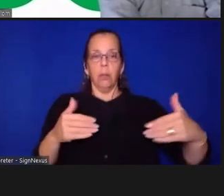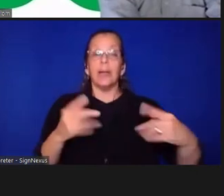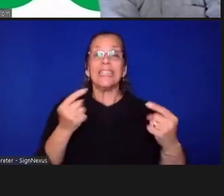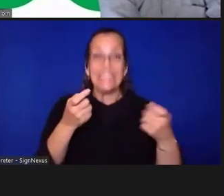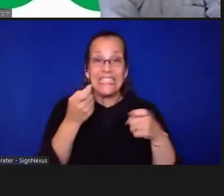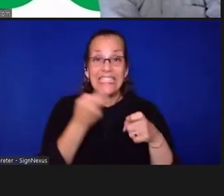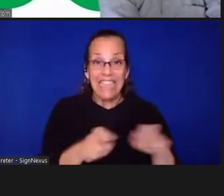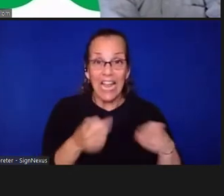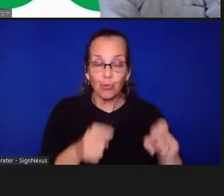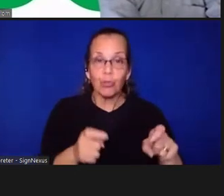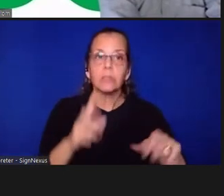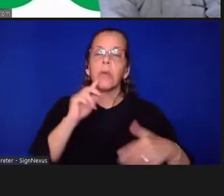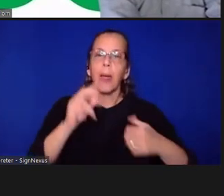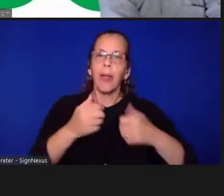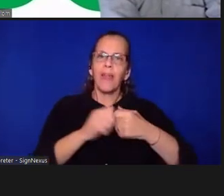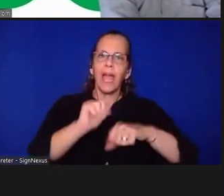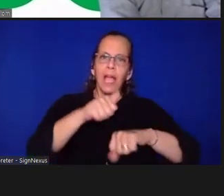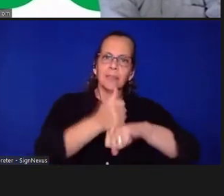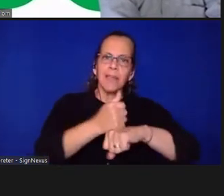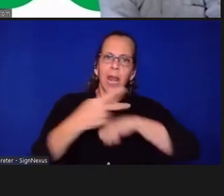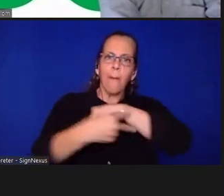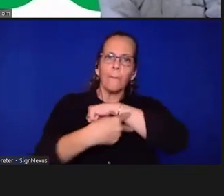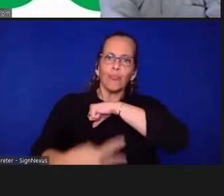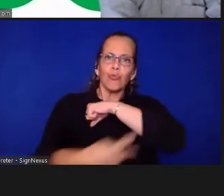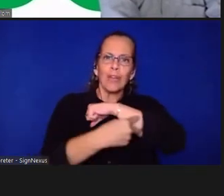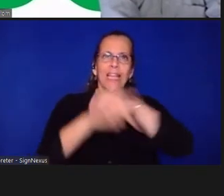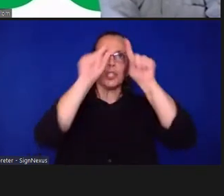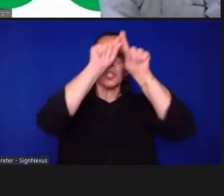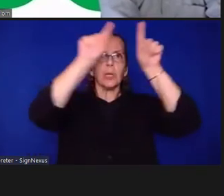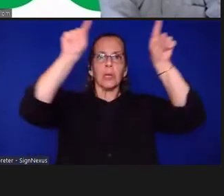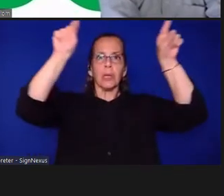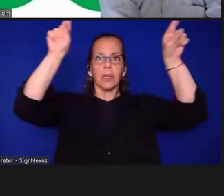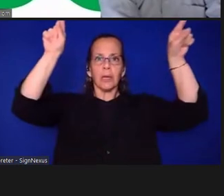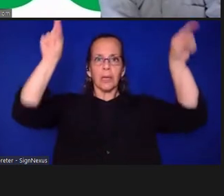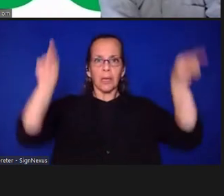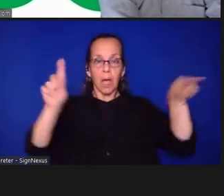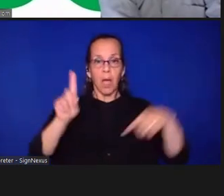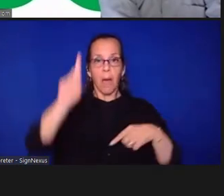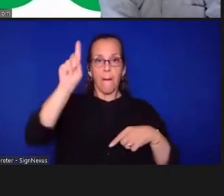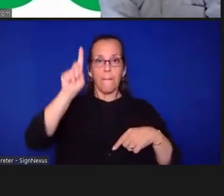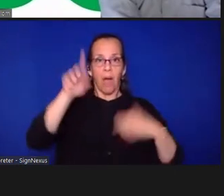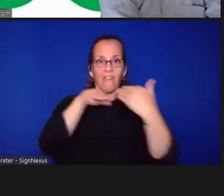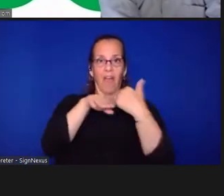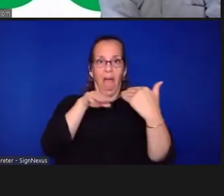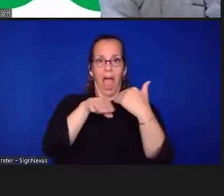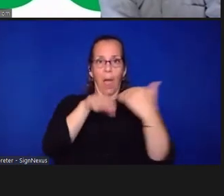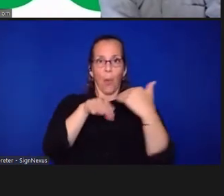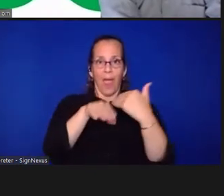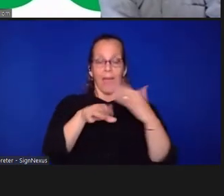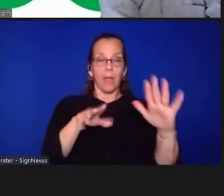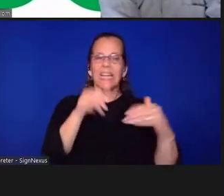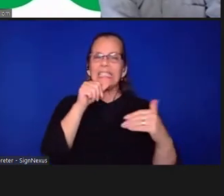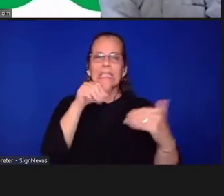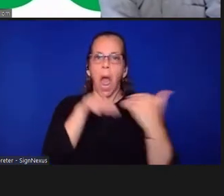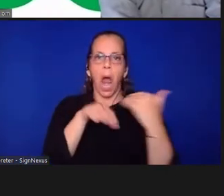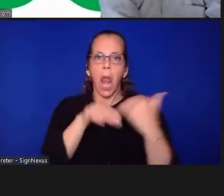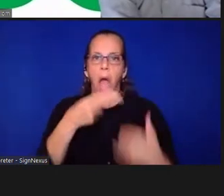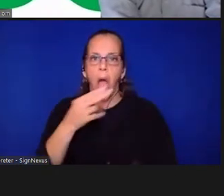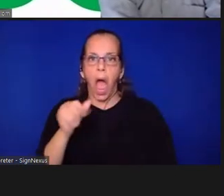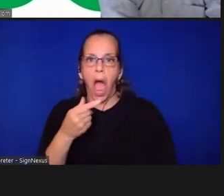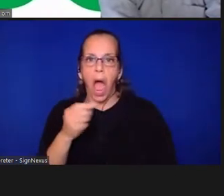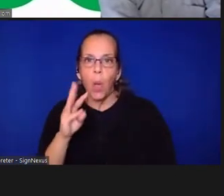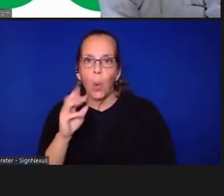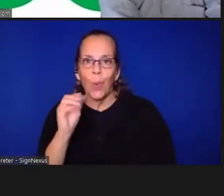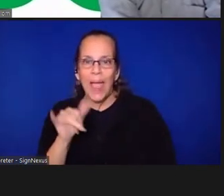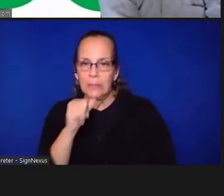school's 3 500 students didn't have to cross 11 Lanes of absolute chaos the West Side Highway is not a highway it is not a limited access road